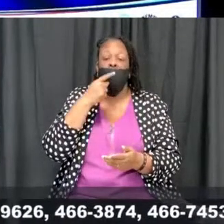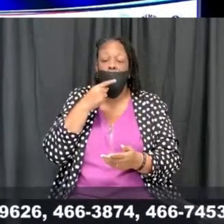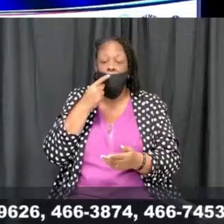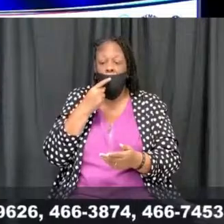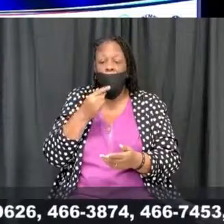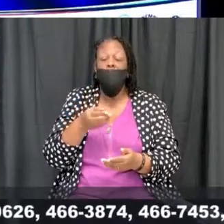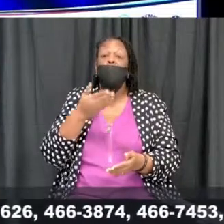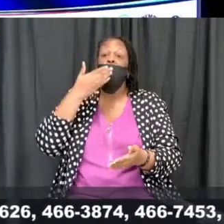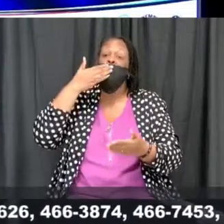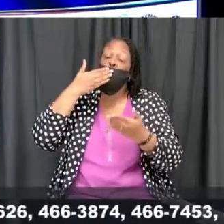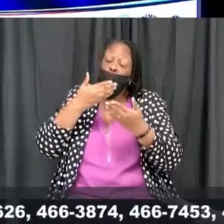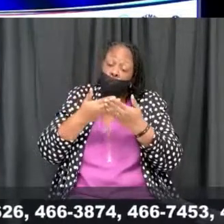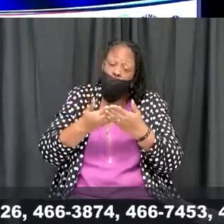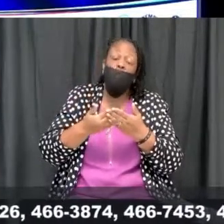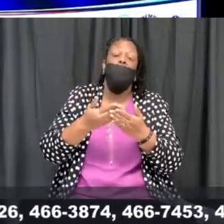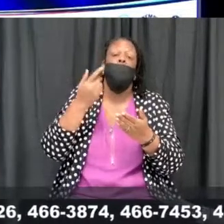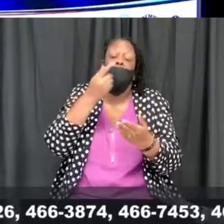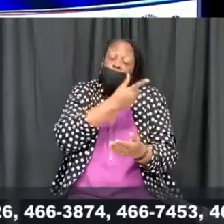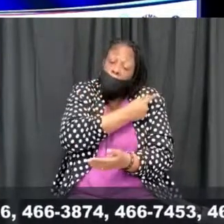the vaccine.